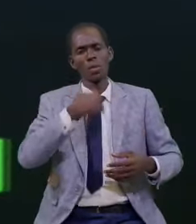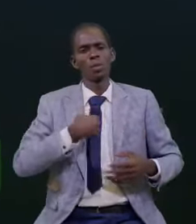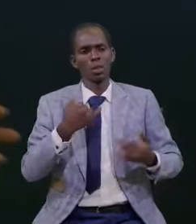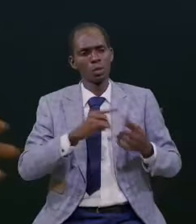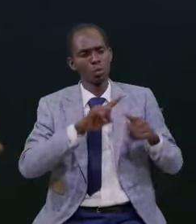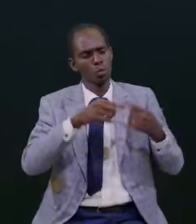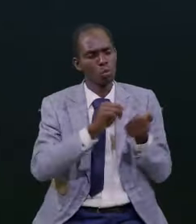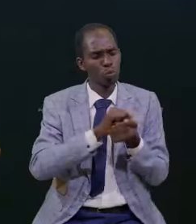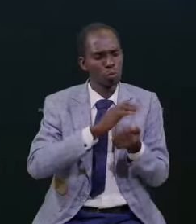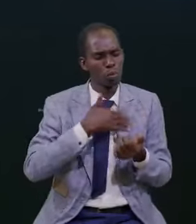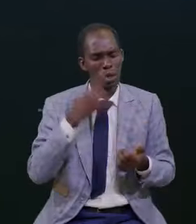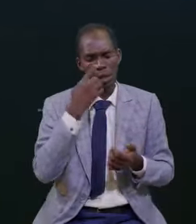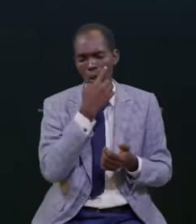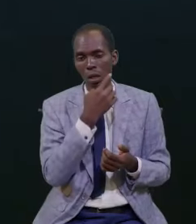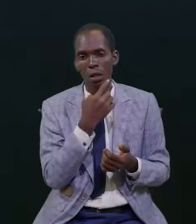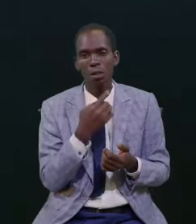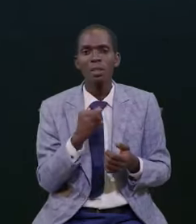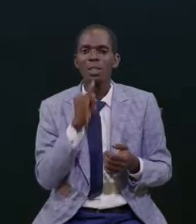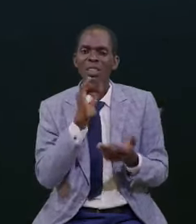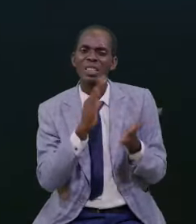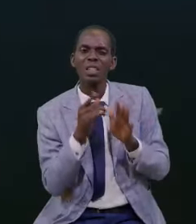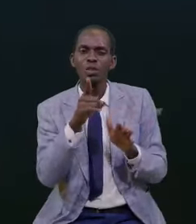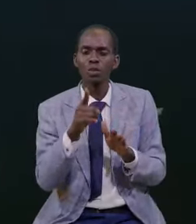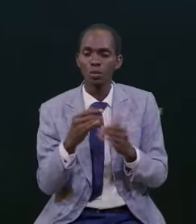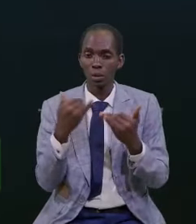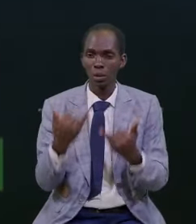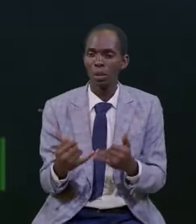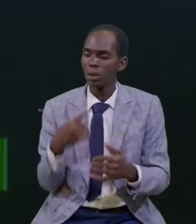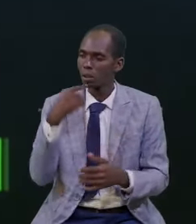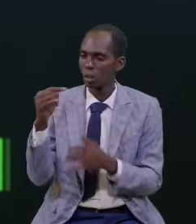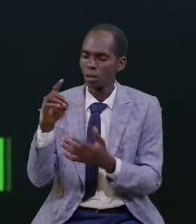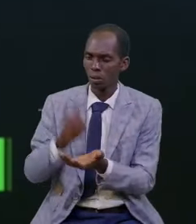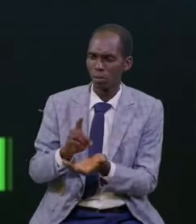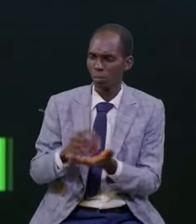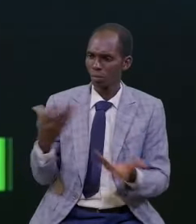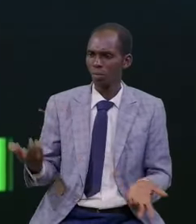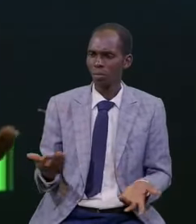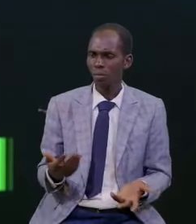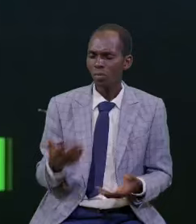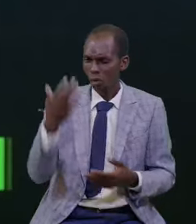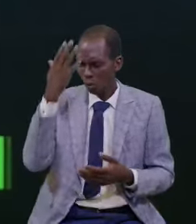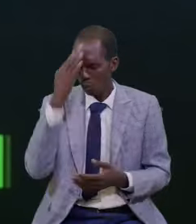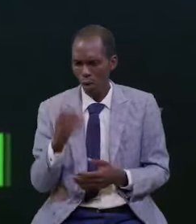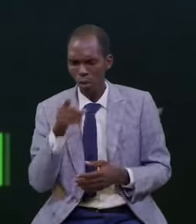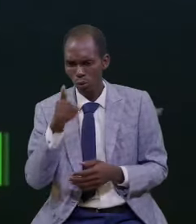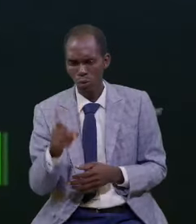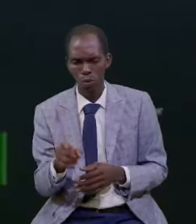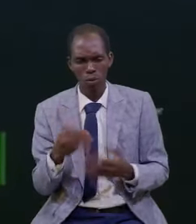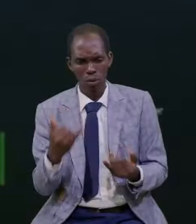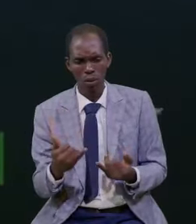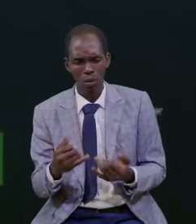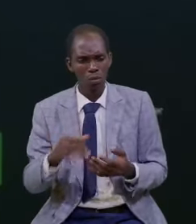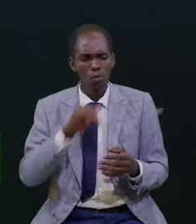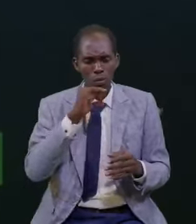to, you know, mix that, all those chemicals? Why don't you do it this way? If you knew how to do it yourself, why did you go